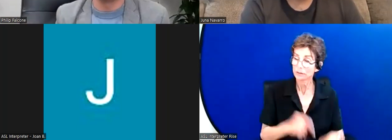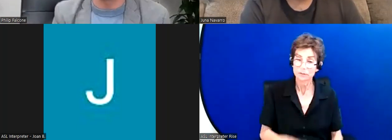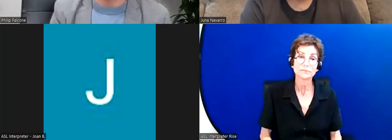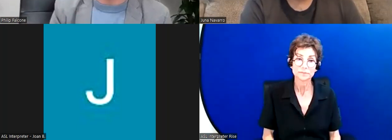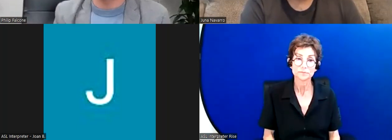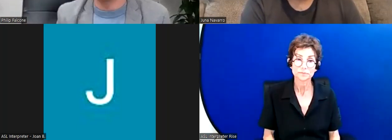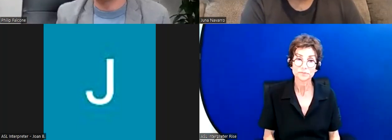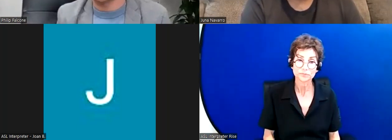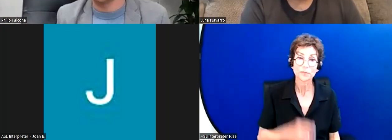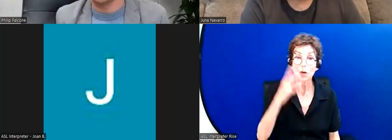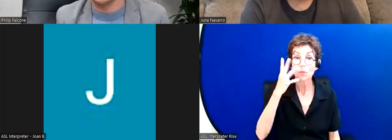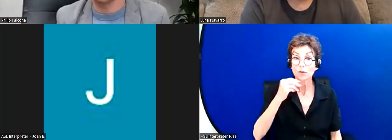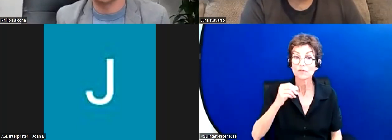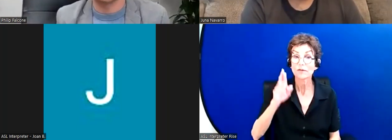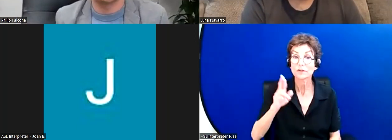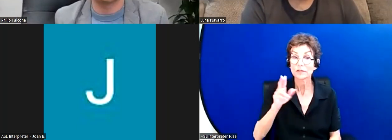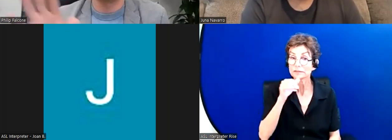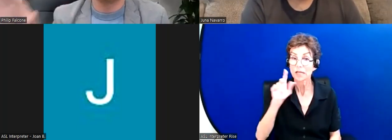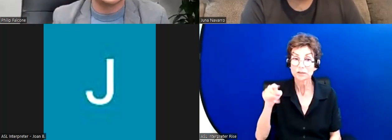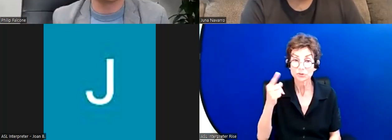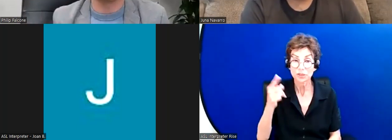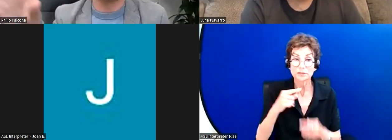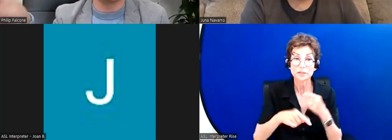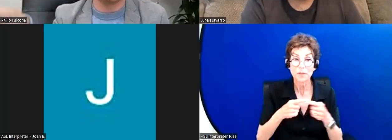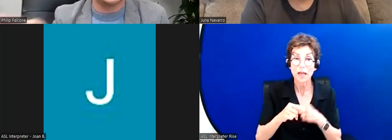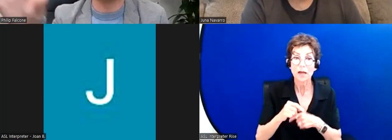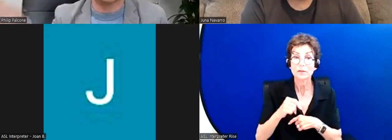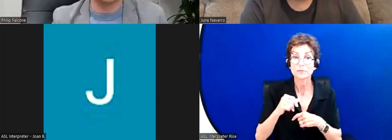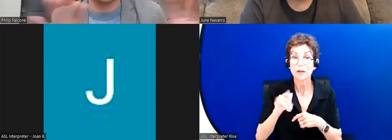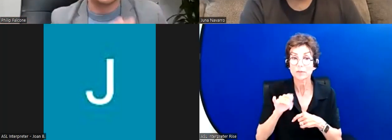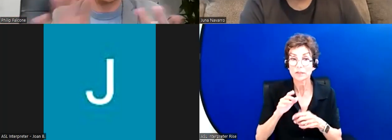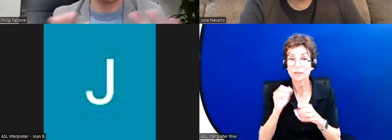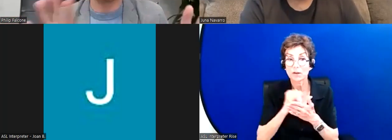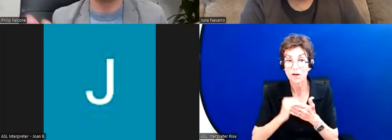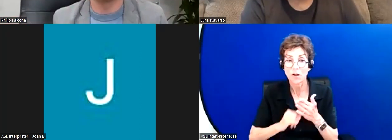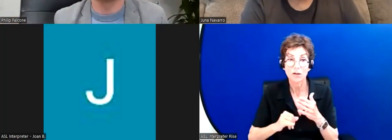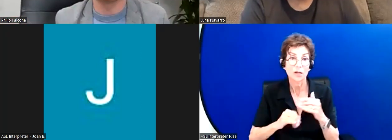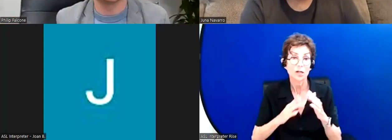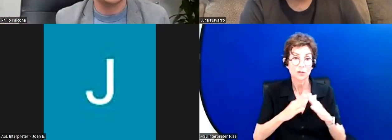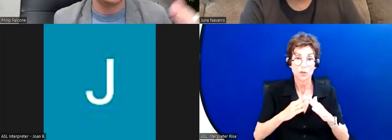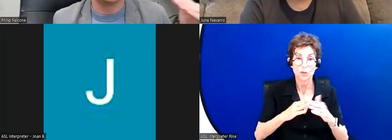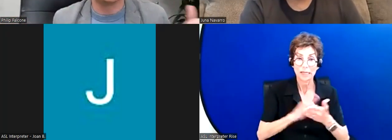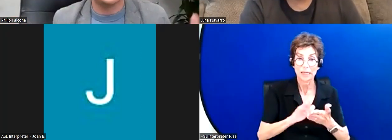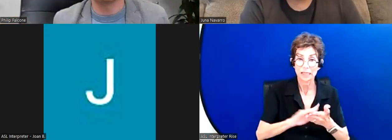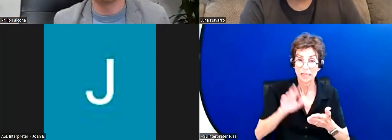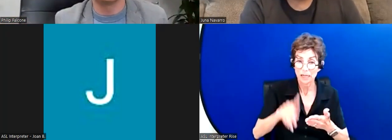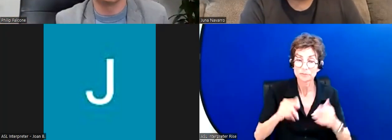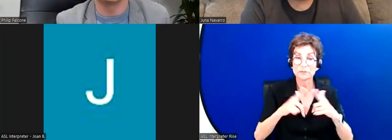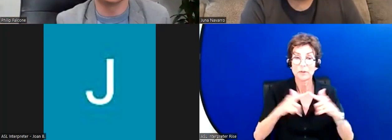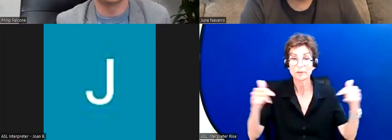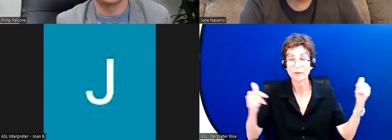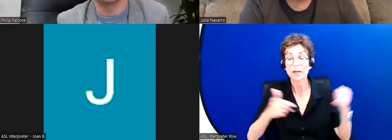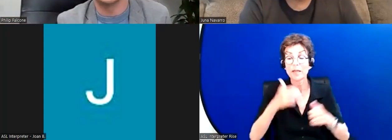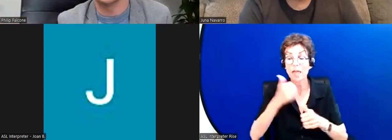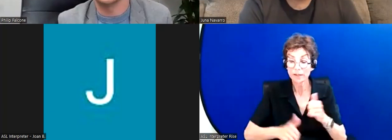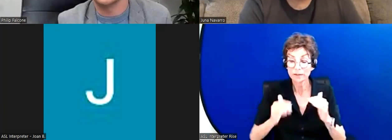just, Beautify Riverside is not just about public art too. It's also about landscaping, planting, community cleanups, all different things. So there's something at every level that